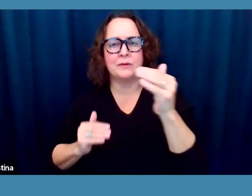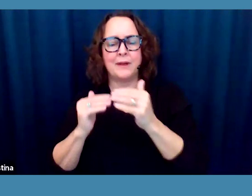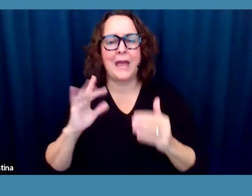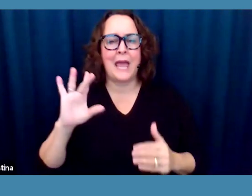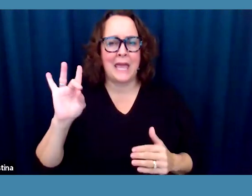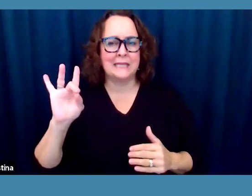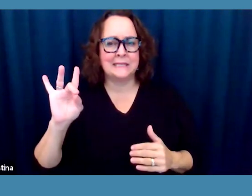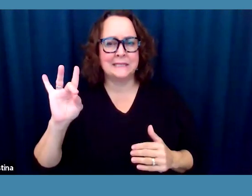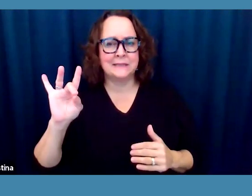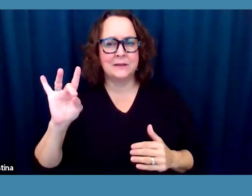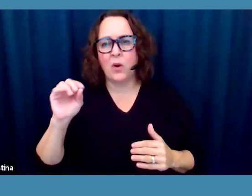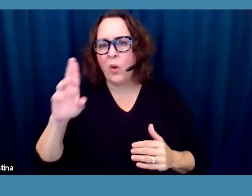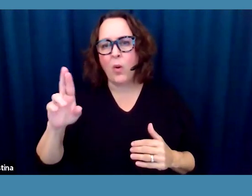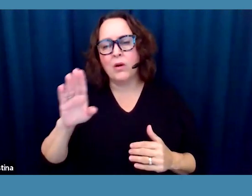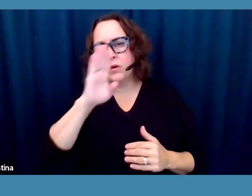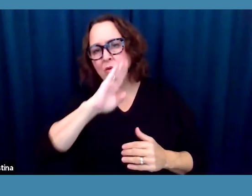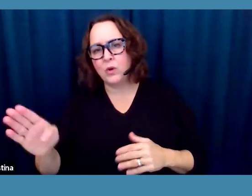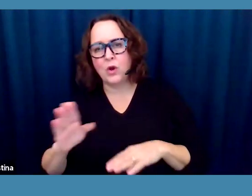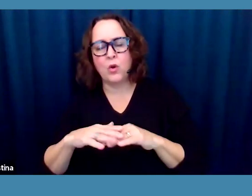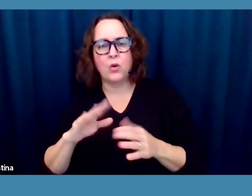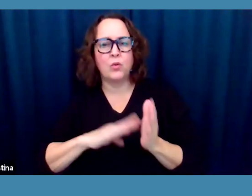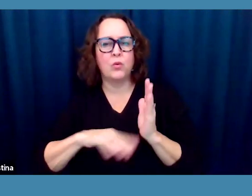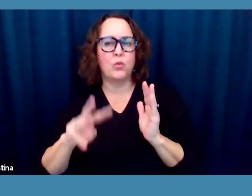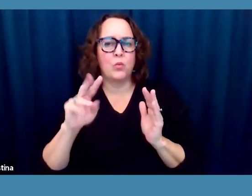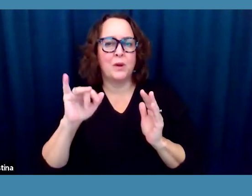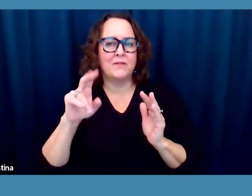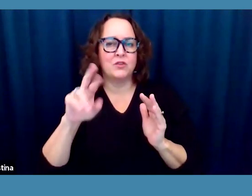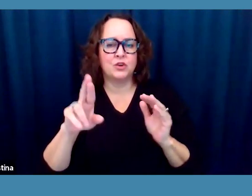to go straight onto the waiver.